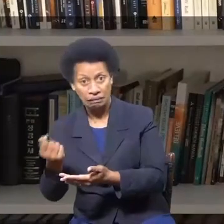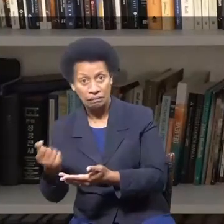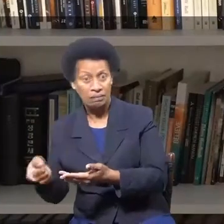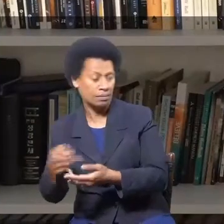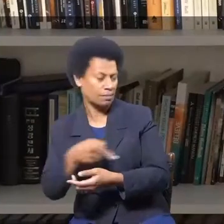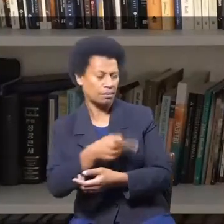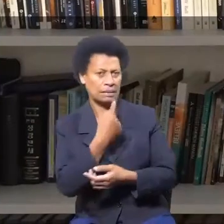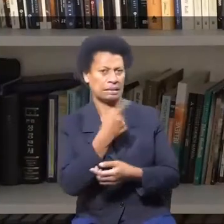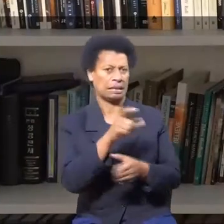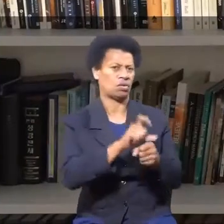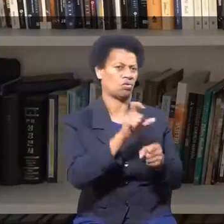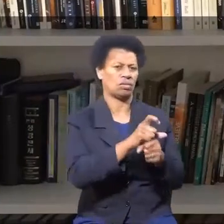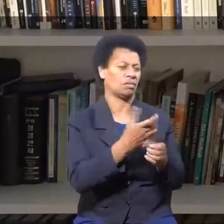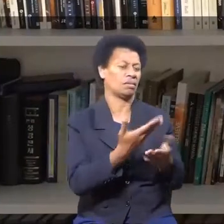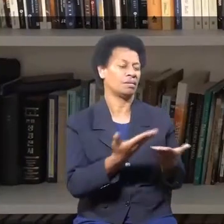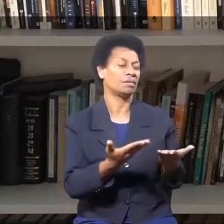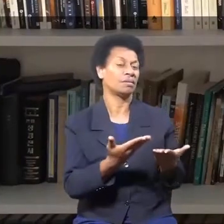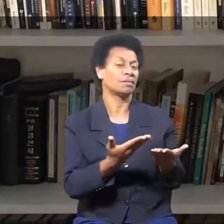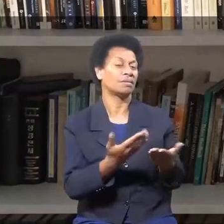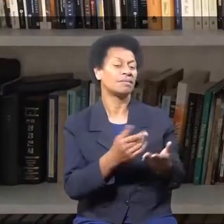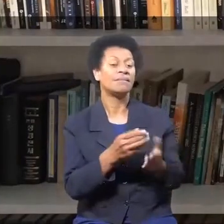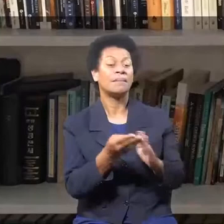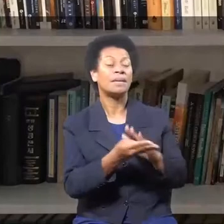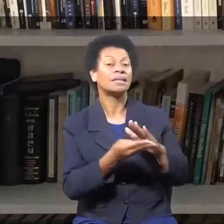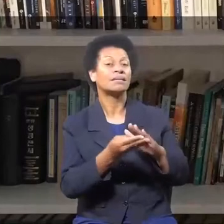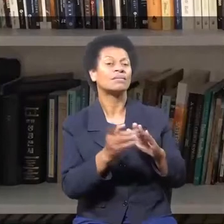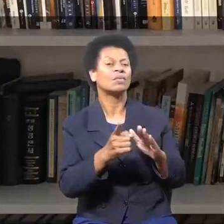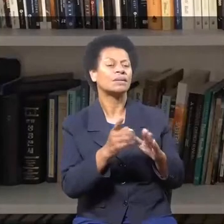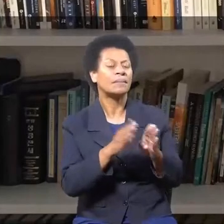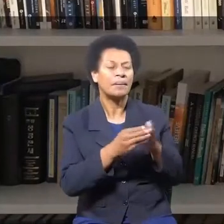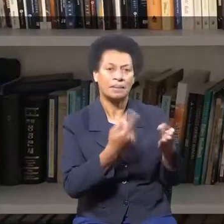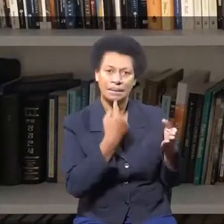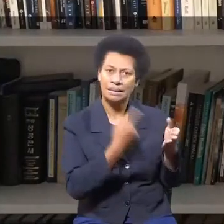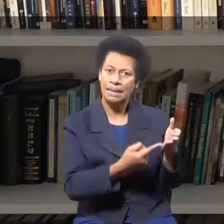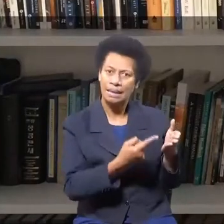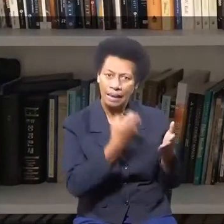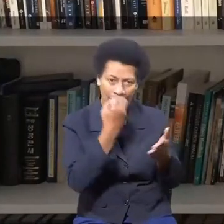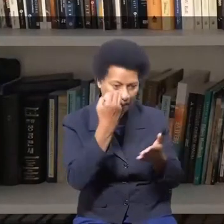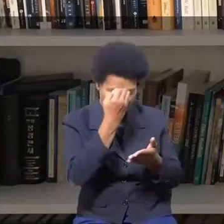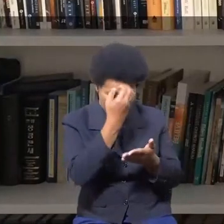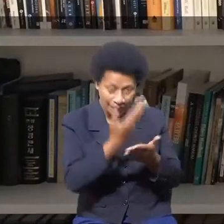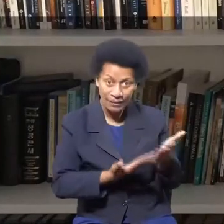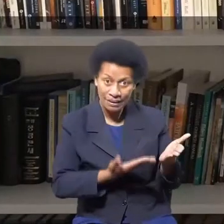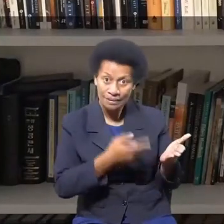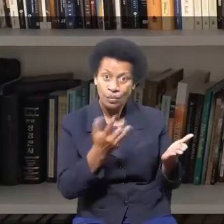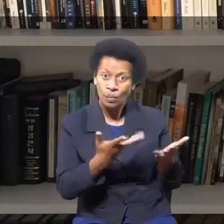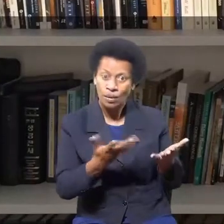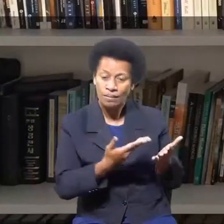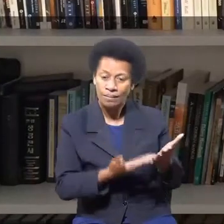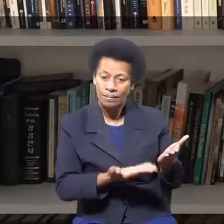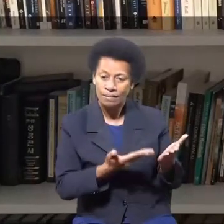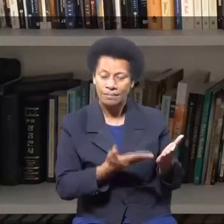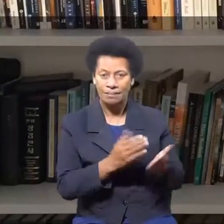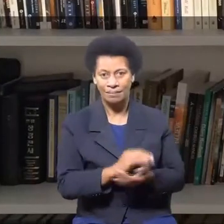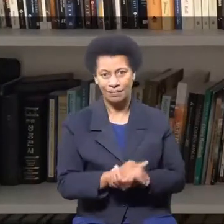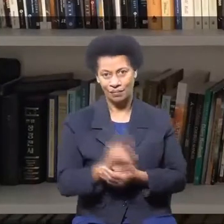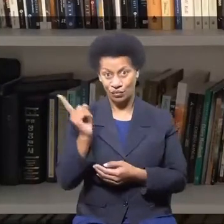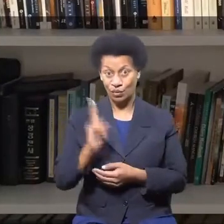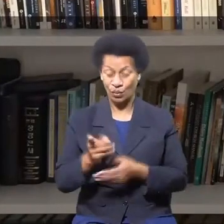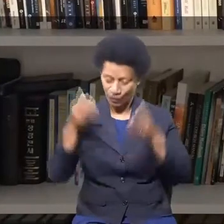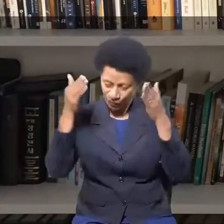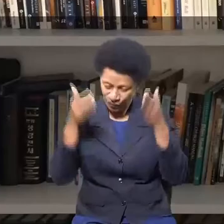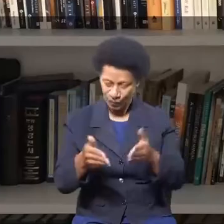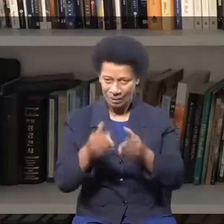creation? What's the basis on which we believe what the Bible teaches? Well, today I want to dive into this